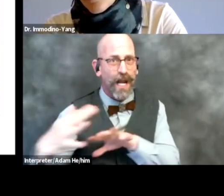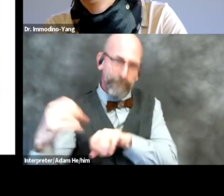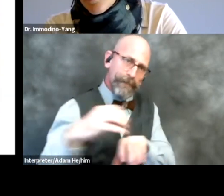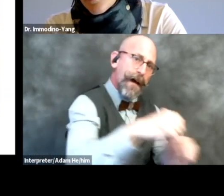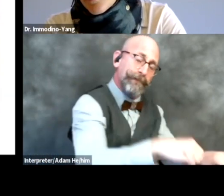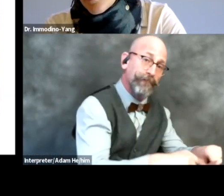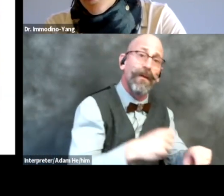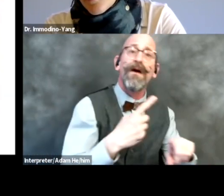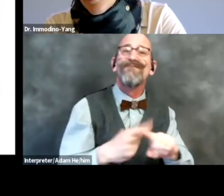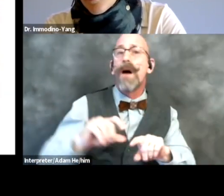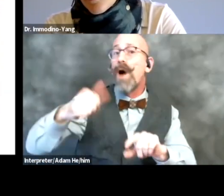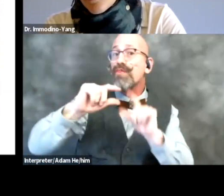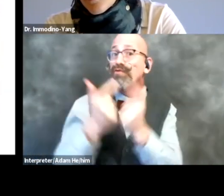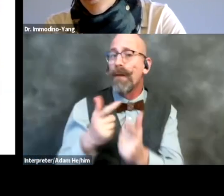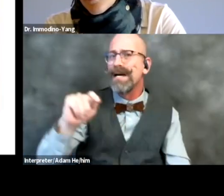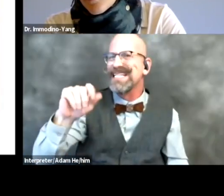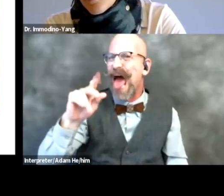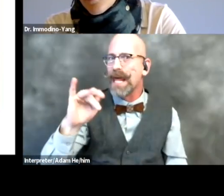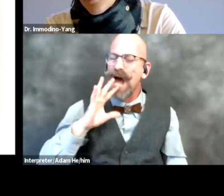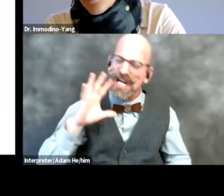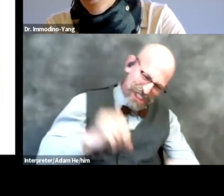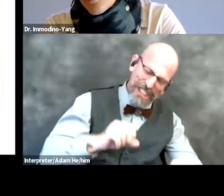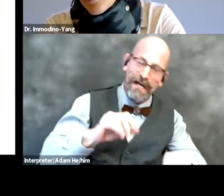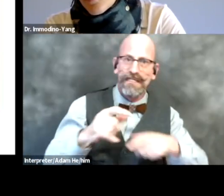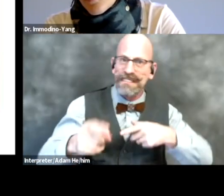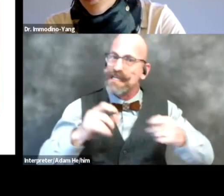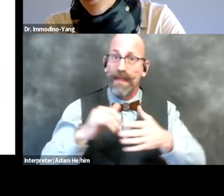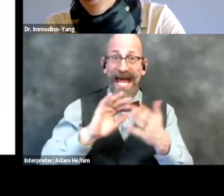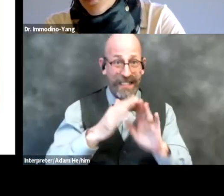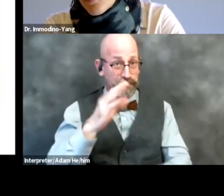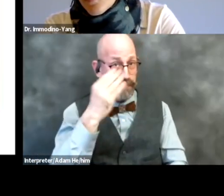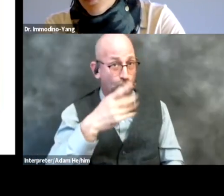Taliban. So I want you to watch her when she was 12 years old.